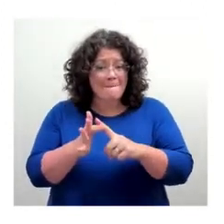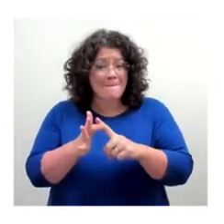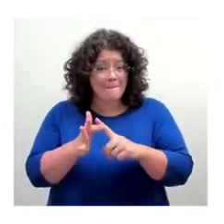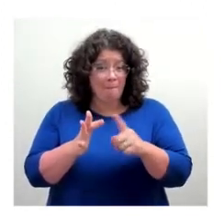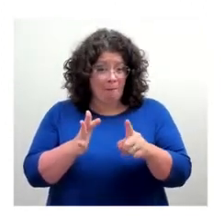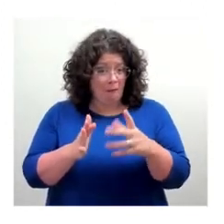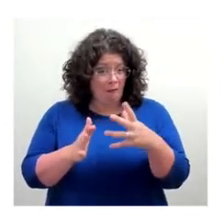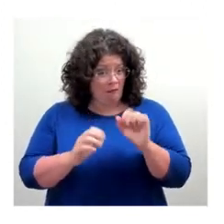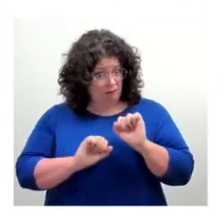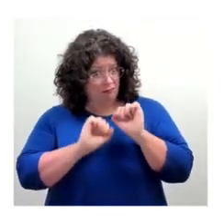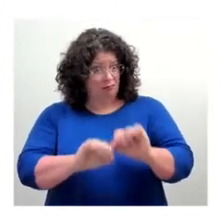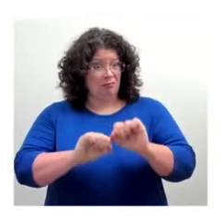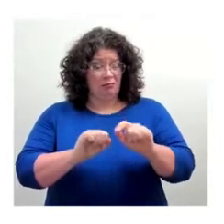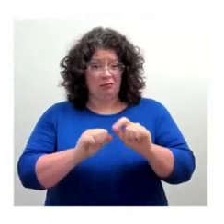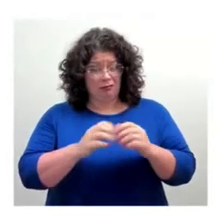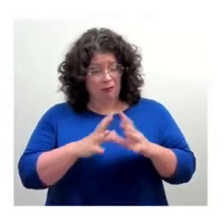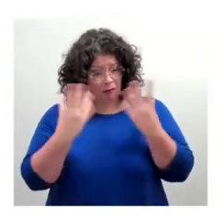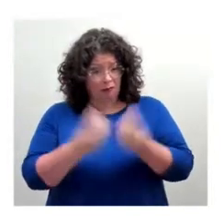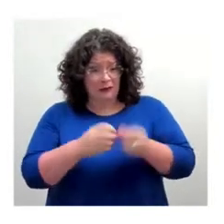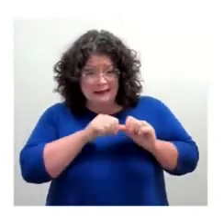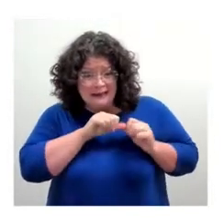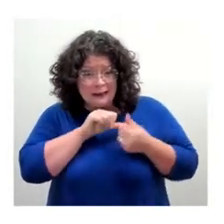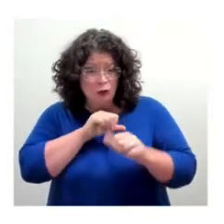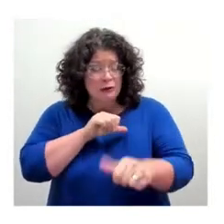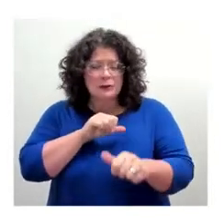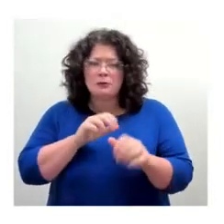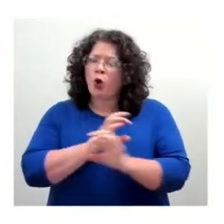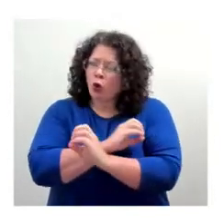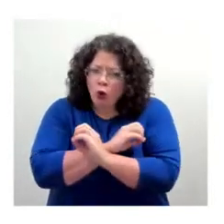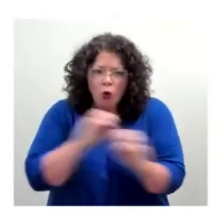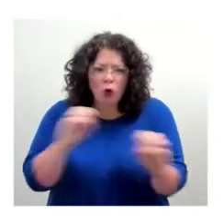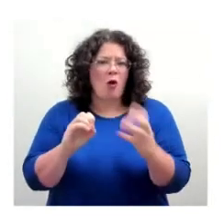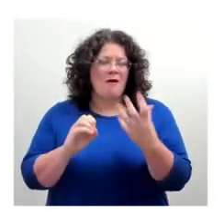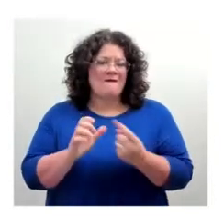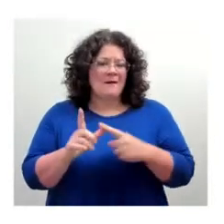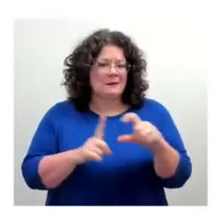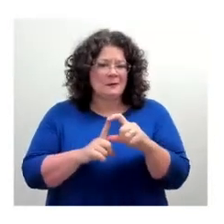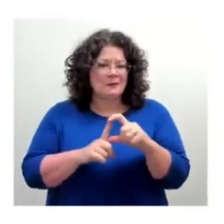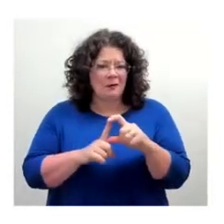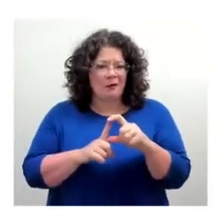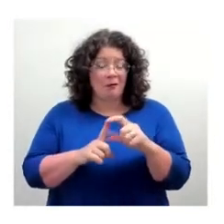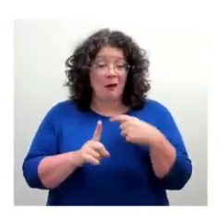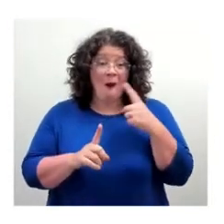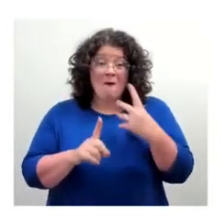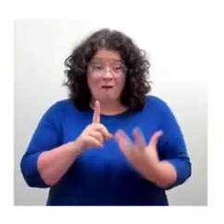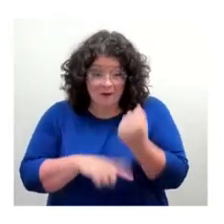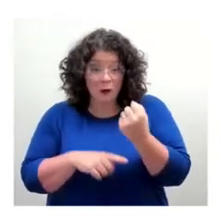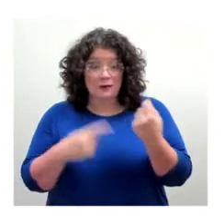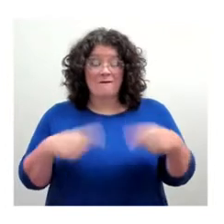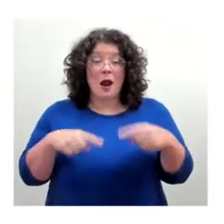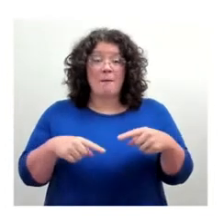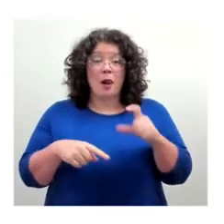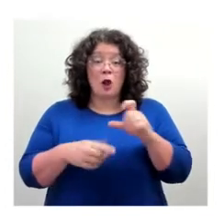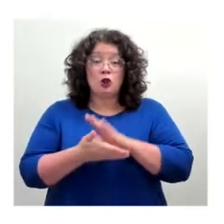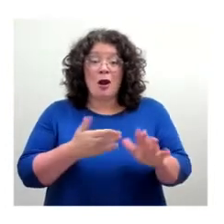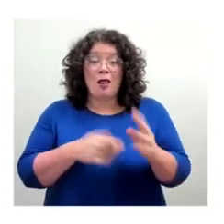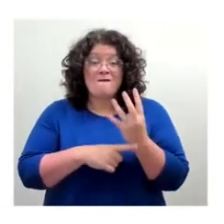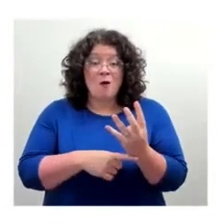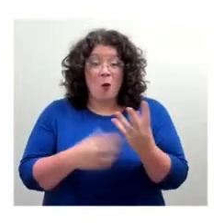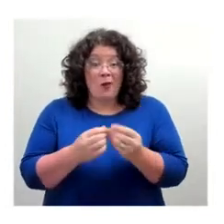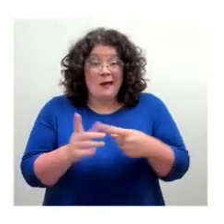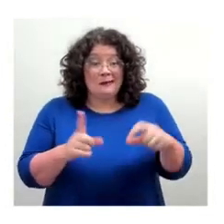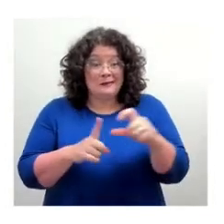it had been broadcast. And this goes back to my key point. So Outlander has been broadcast. Series 2 had been